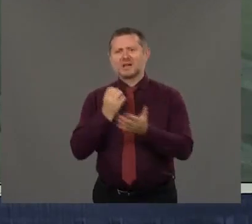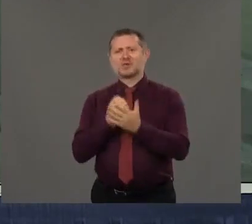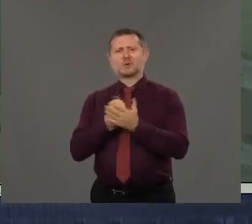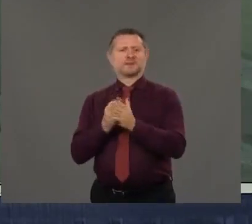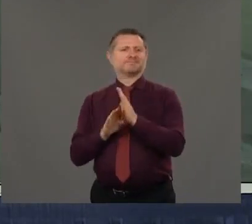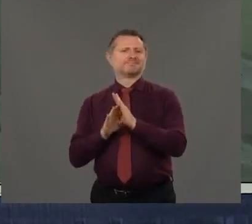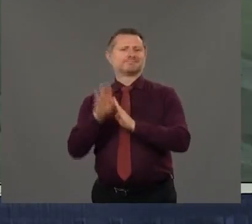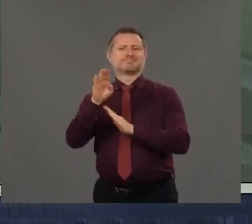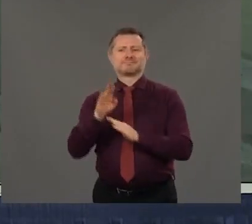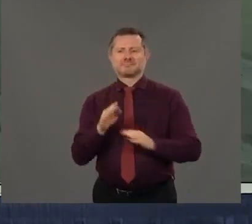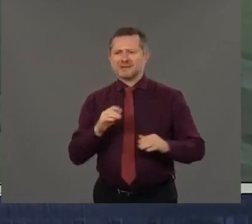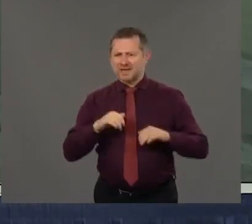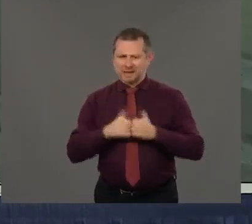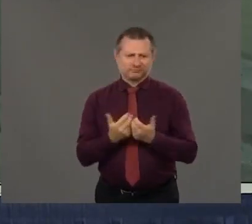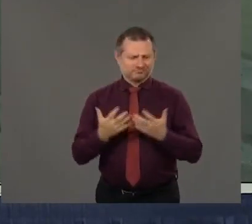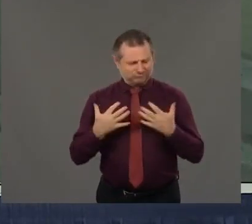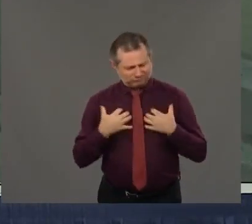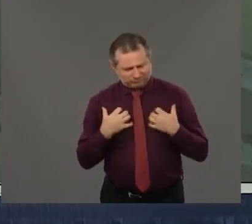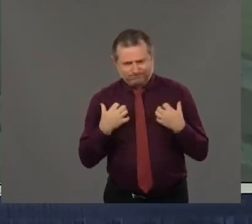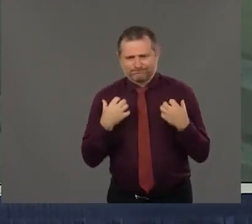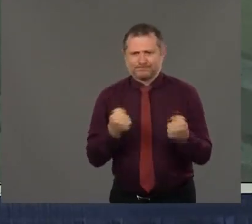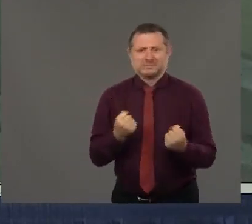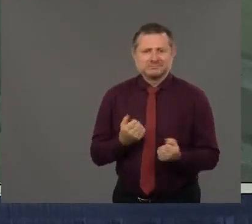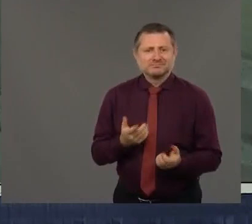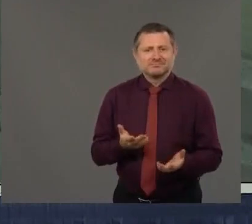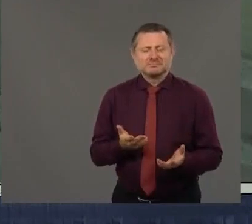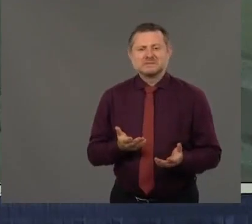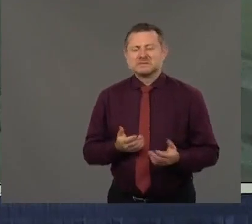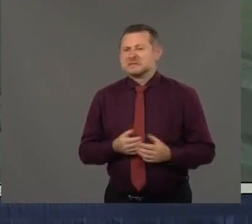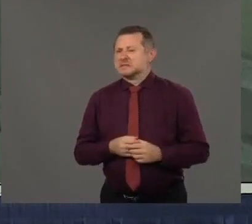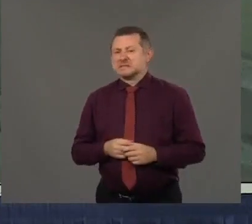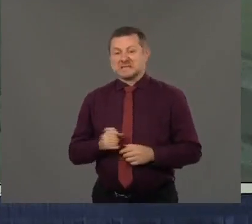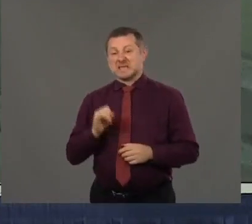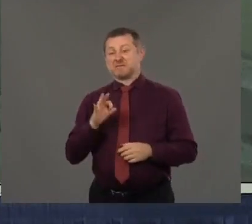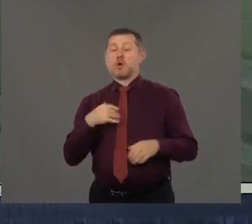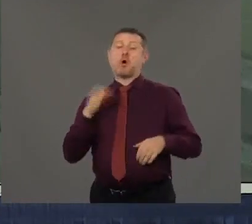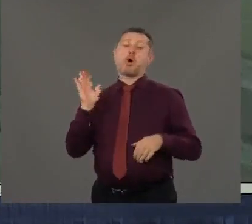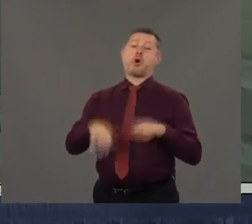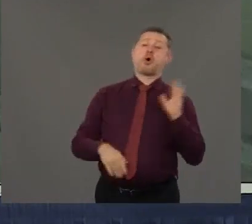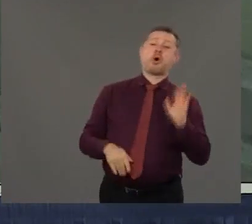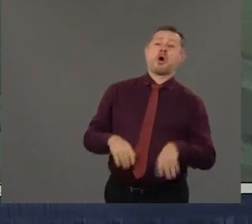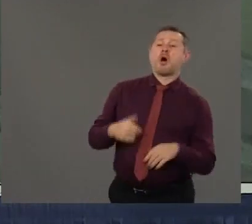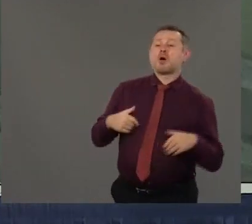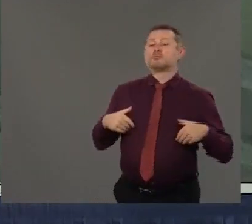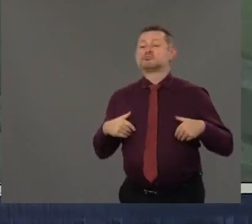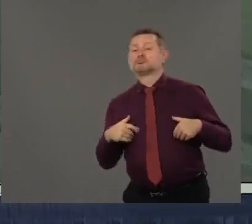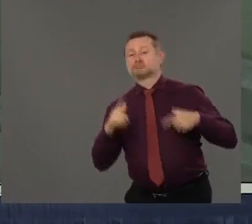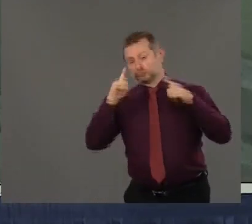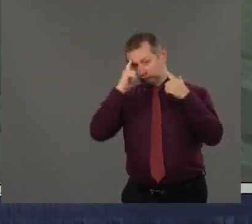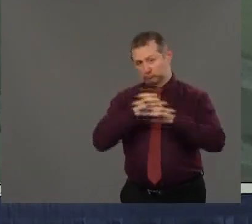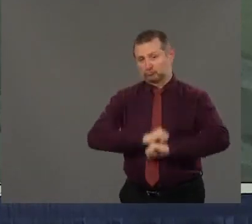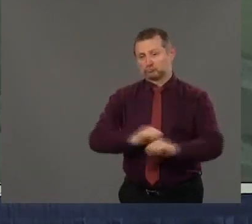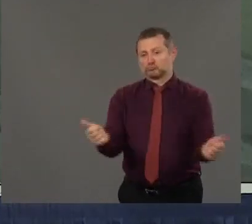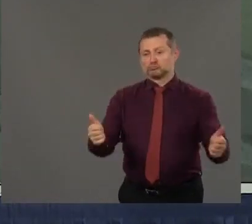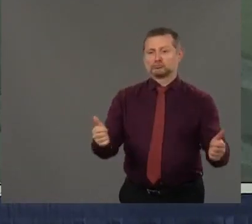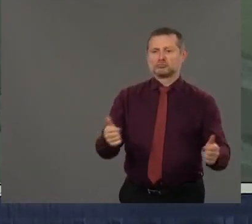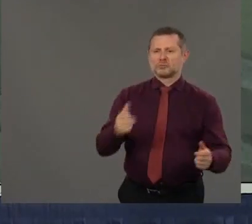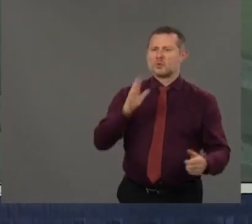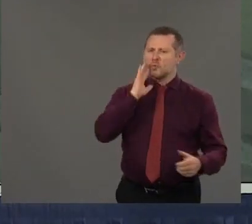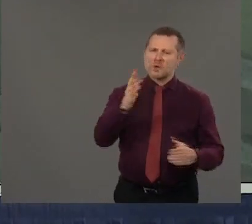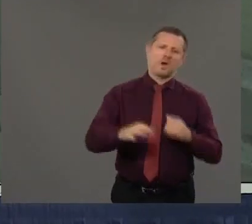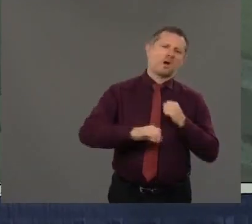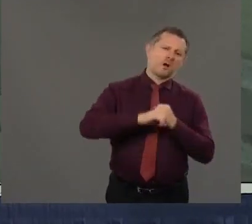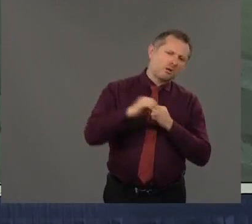coming back faster? Because if you just wait for the economy to come back, it's going to be a long